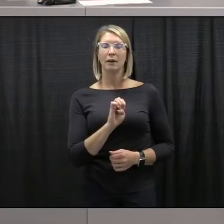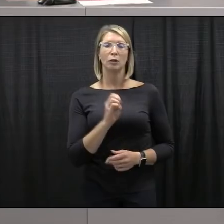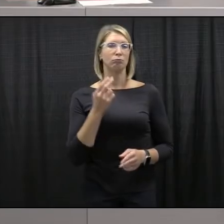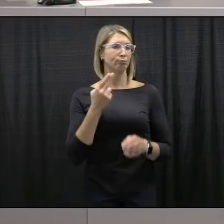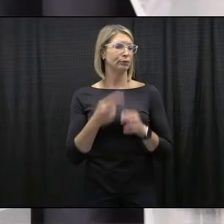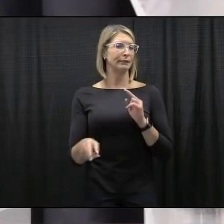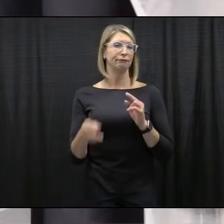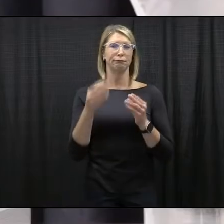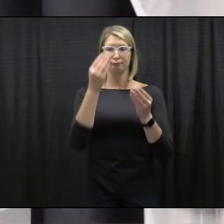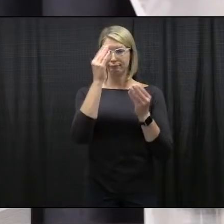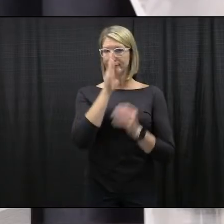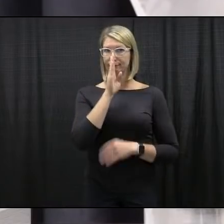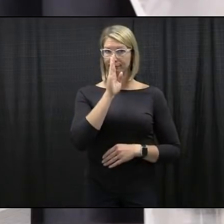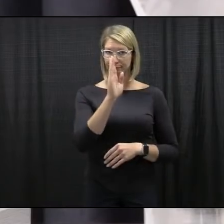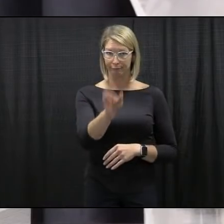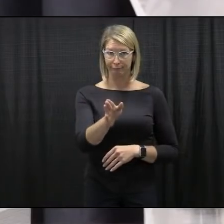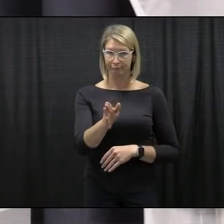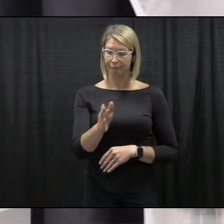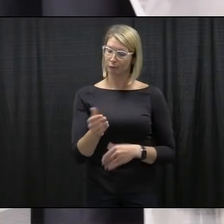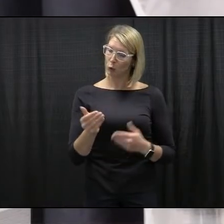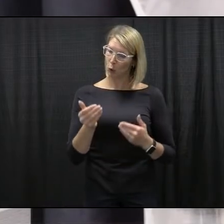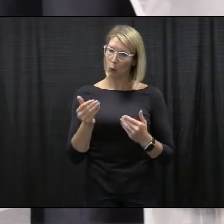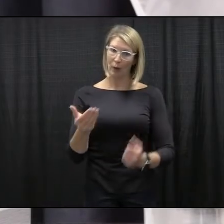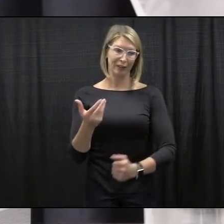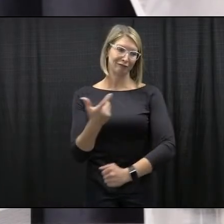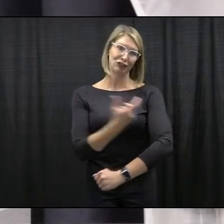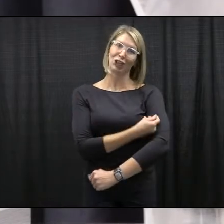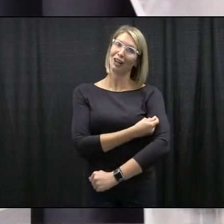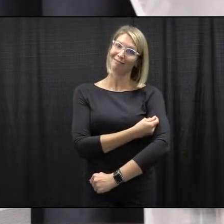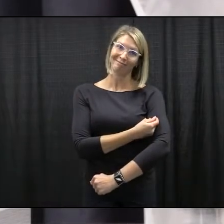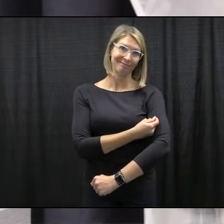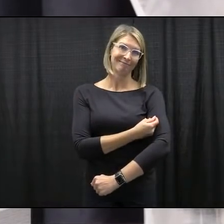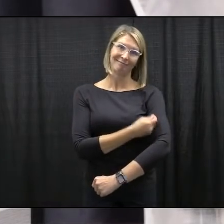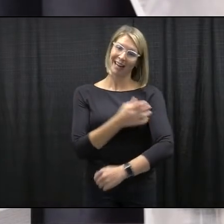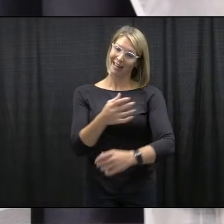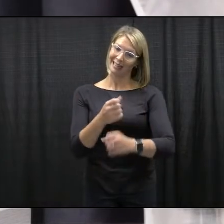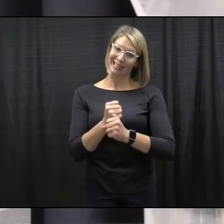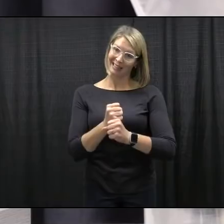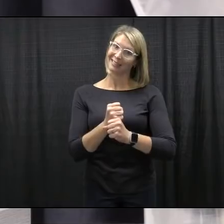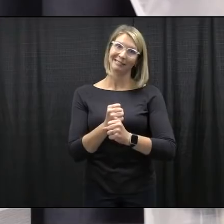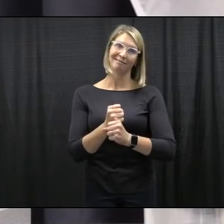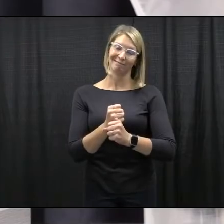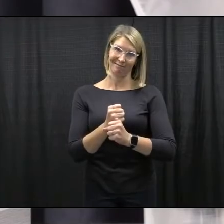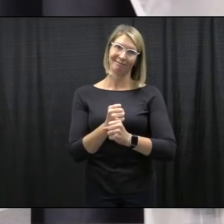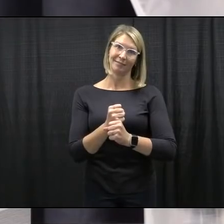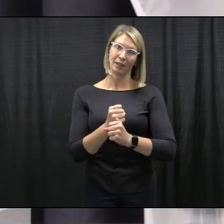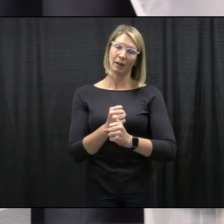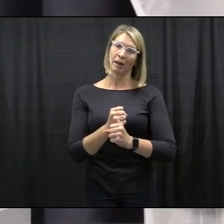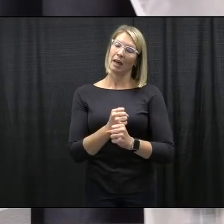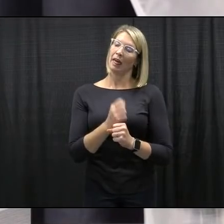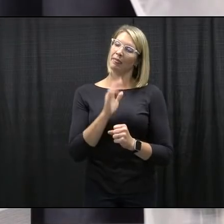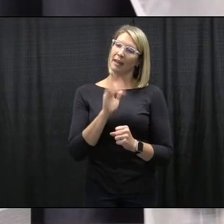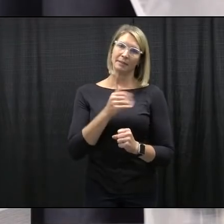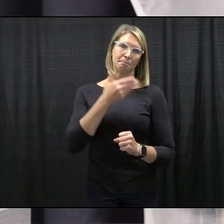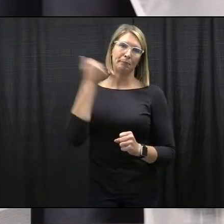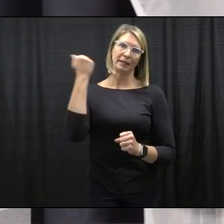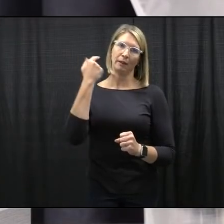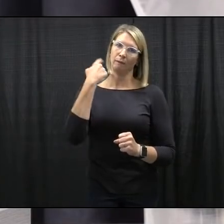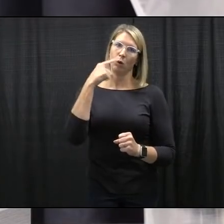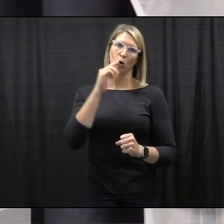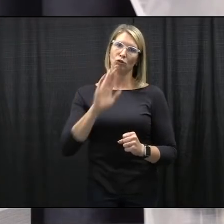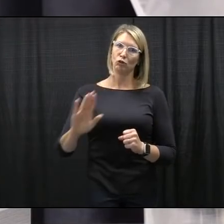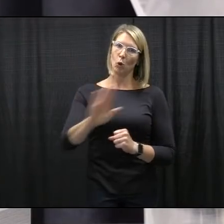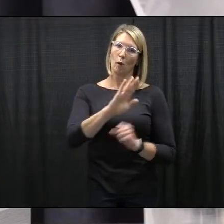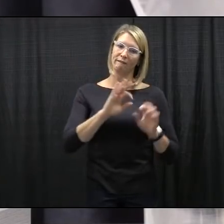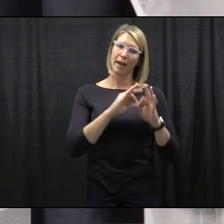It is the single most important thing that you can do for your family, for yourself, and for all of us collectively.